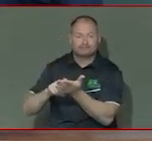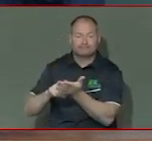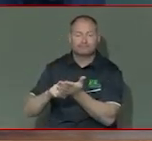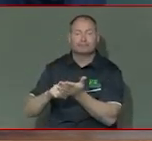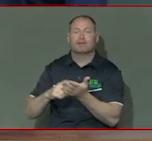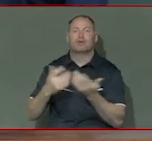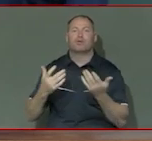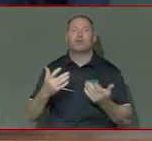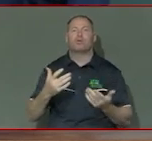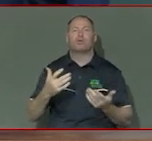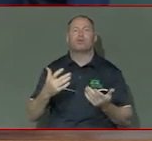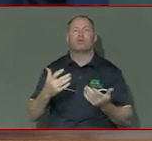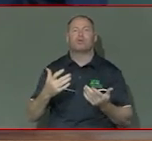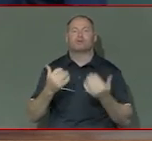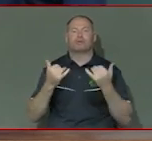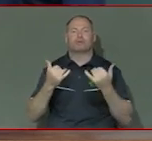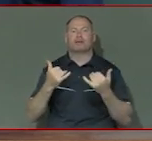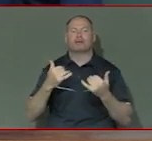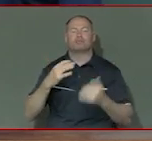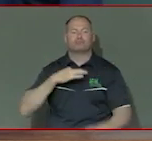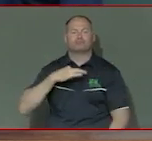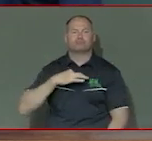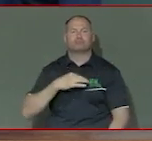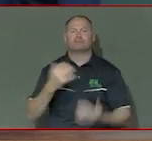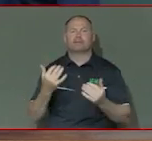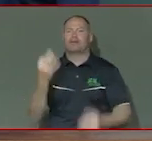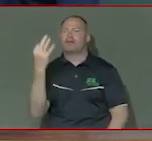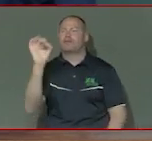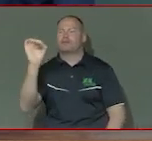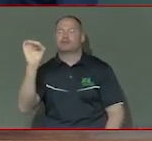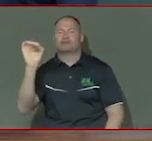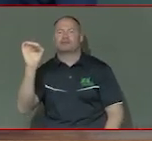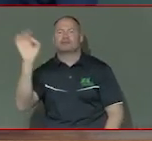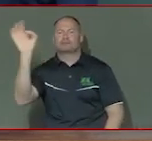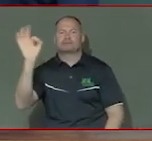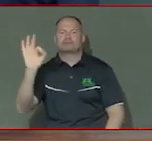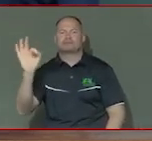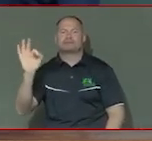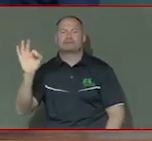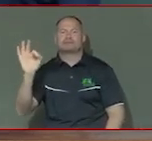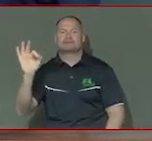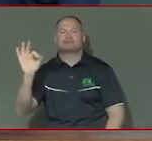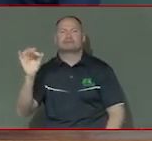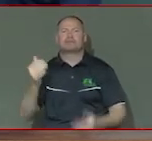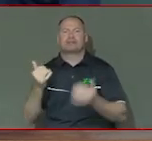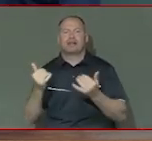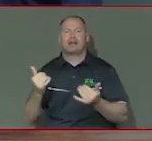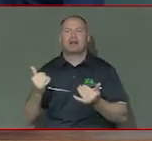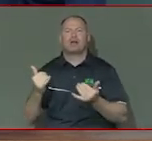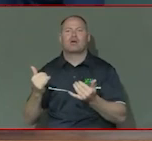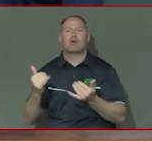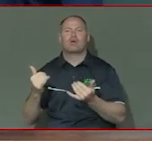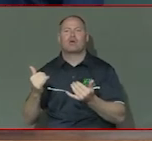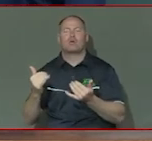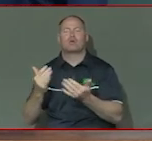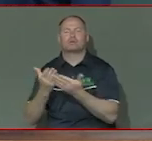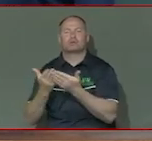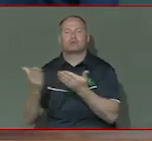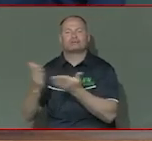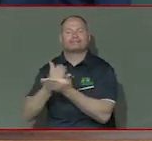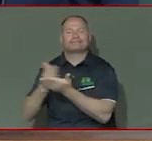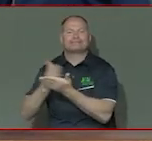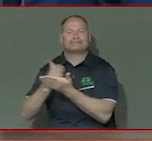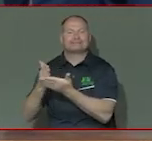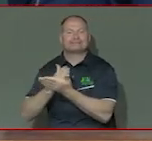equity, they have 30 cents worth of owner's equity, shareholders' equity. So that means this business will have